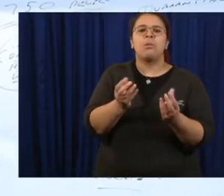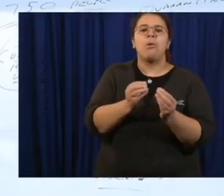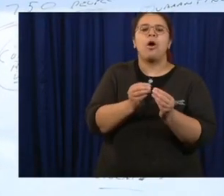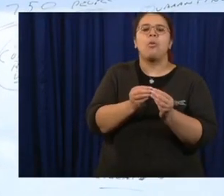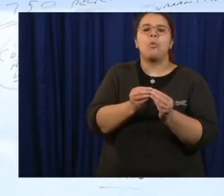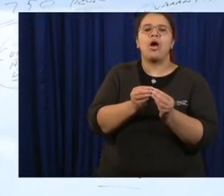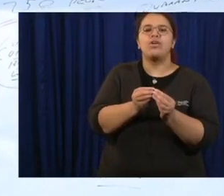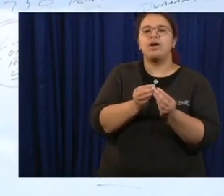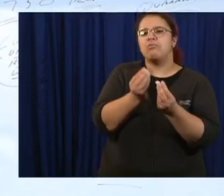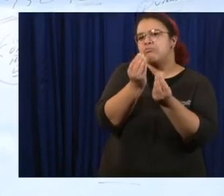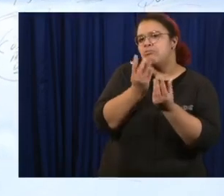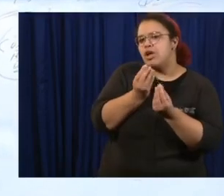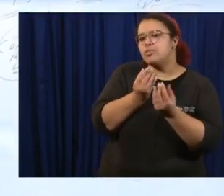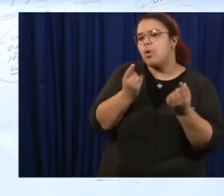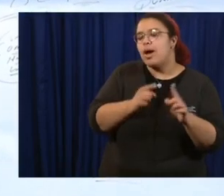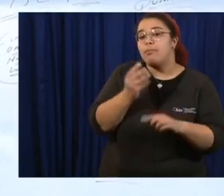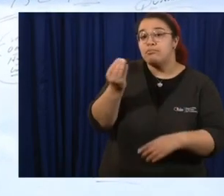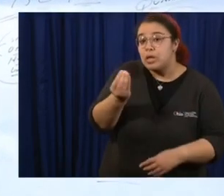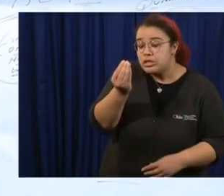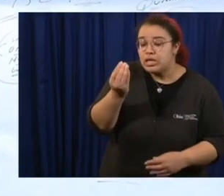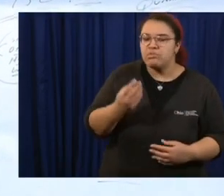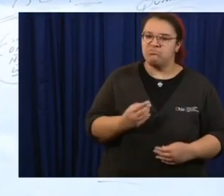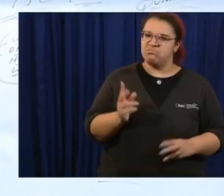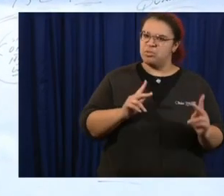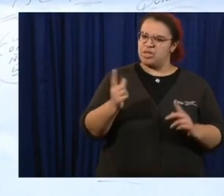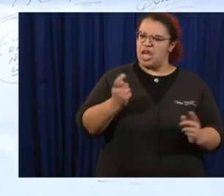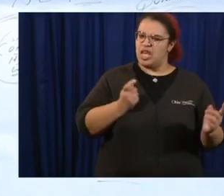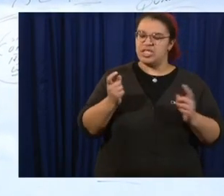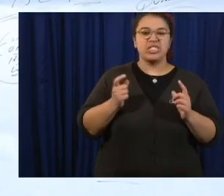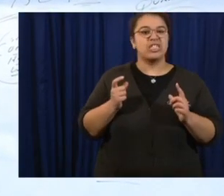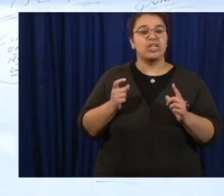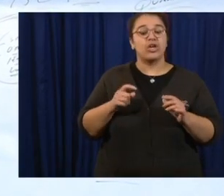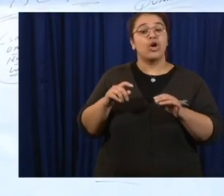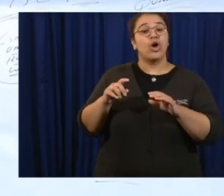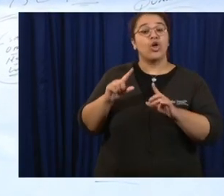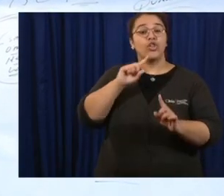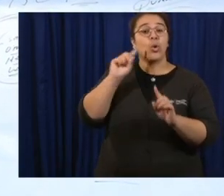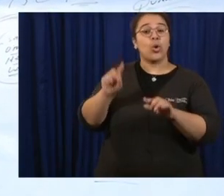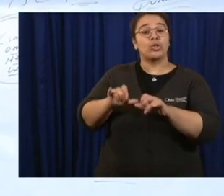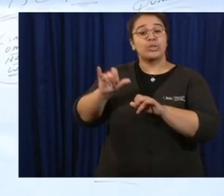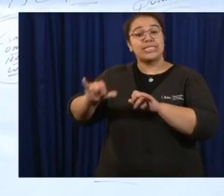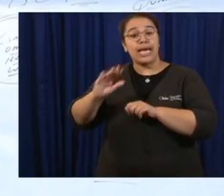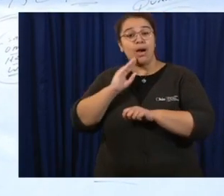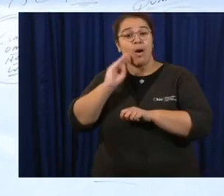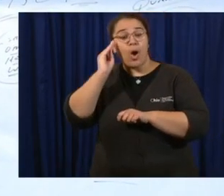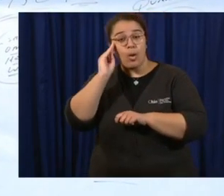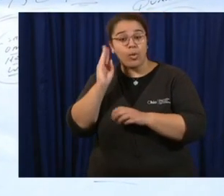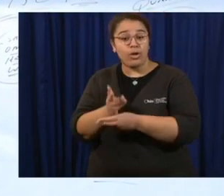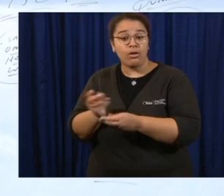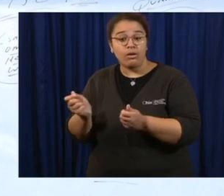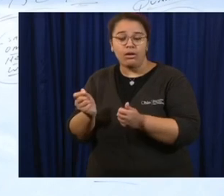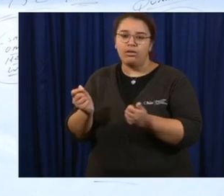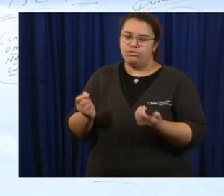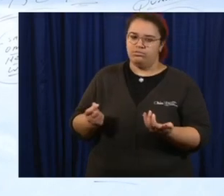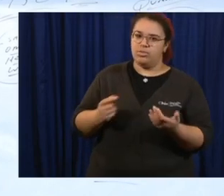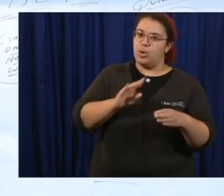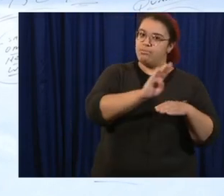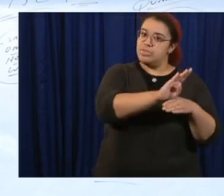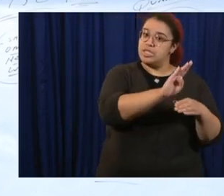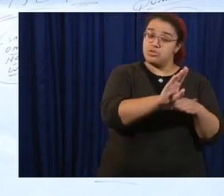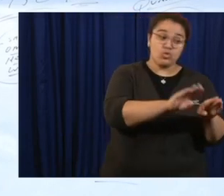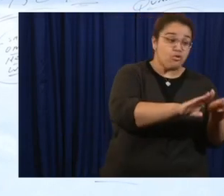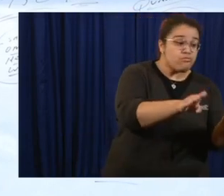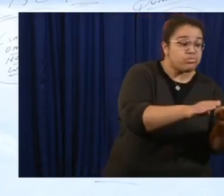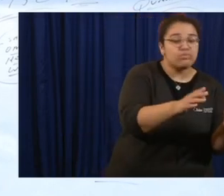stay-at-home order. Will that be extended or stopped? Can our businesses reopen? Can I go visit my grandkids? All of